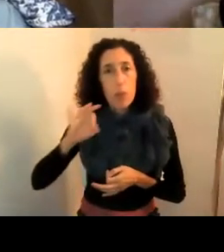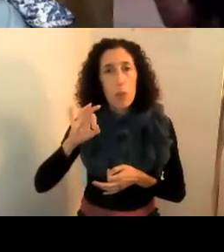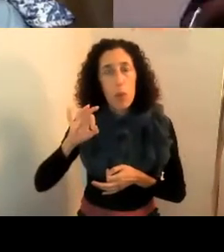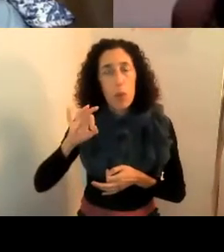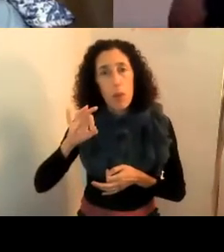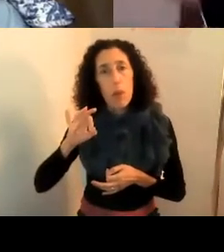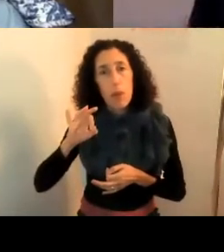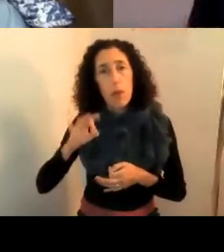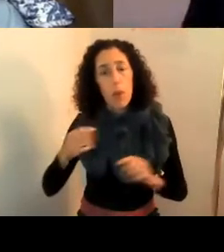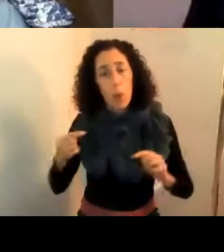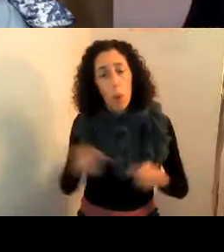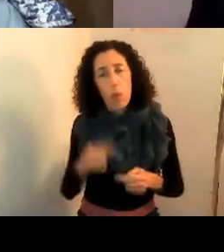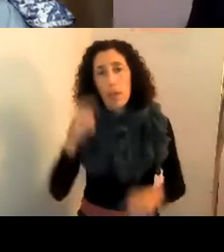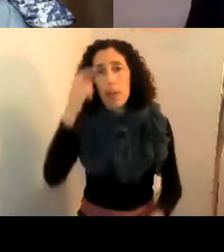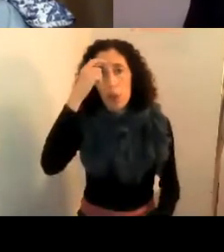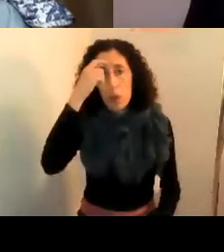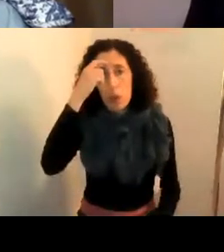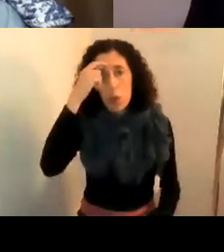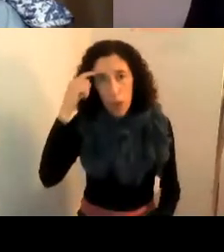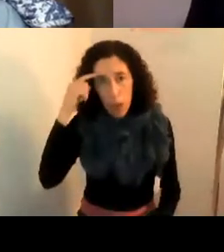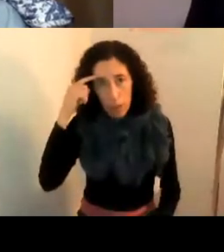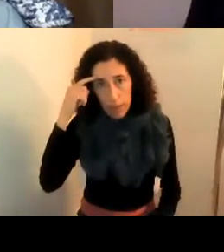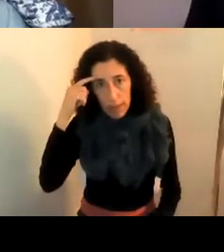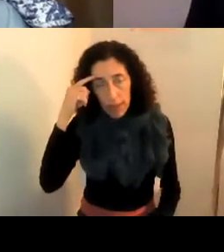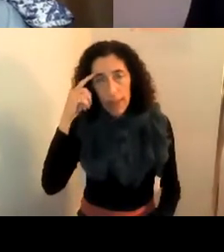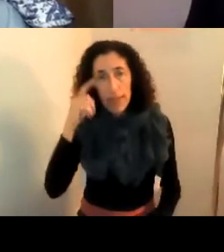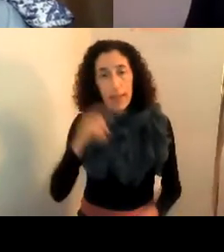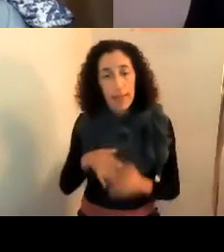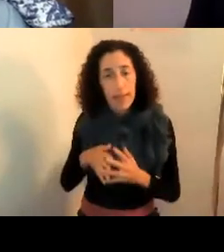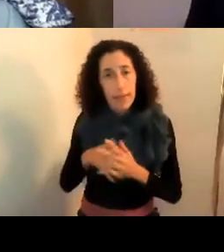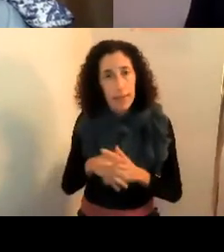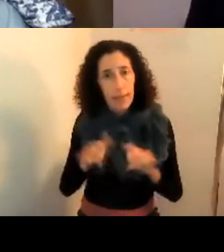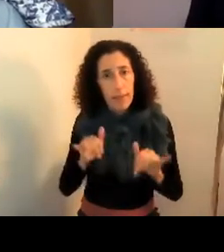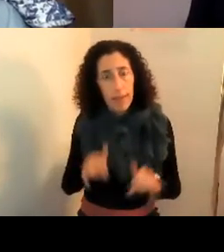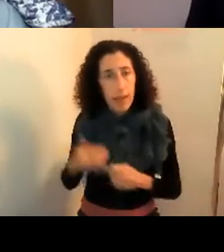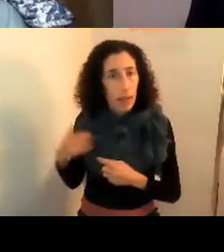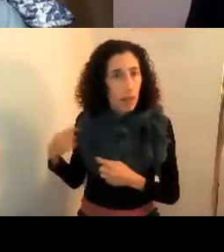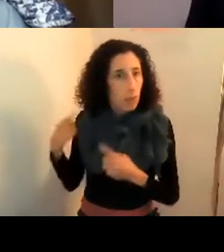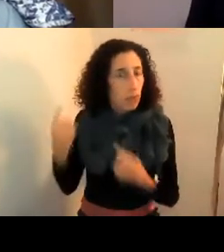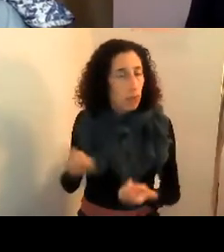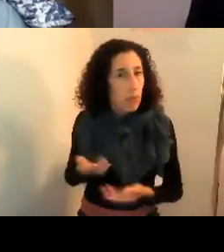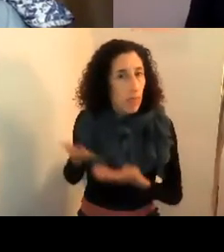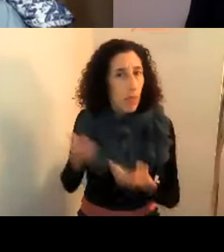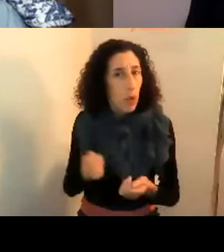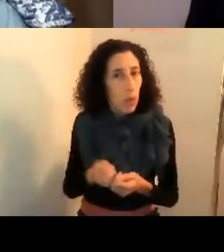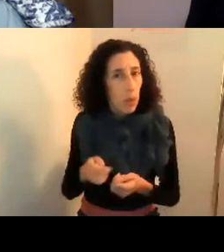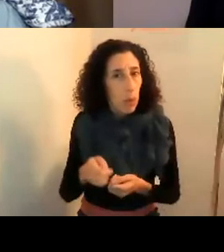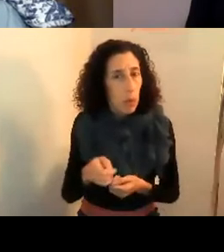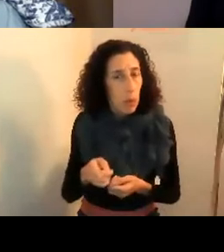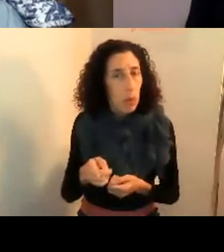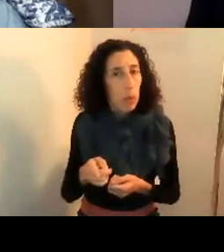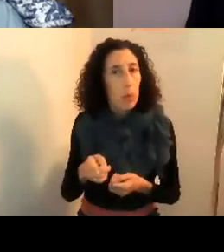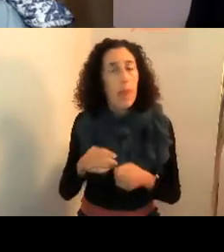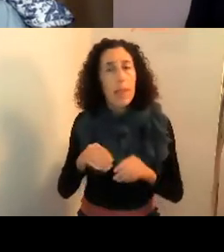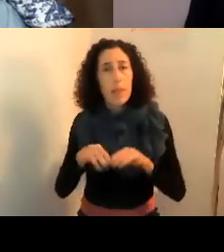throughout time and in different times. So I would love to hear, it would be really useful, I think, to hear from you